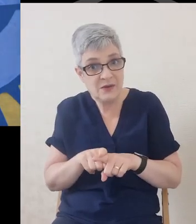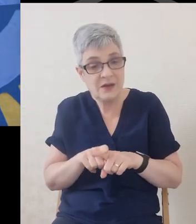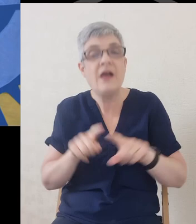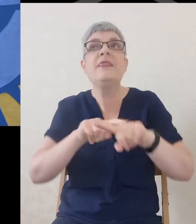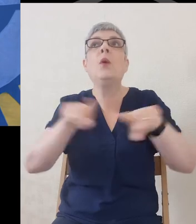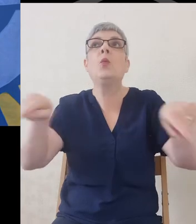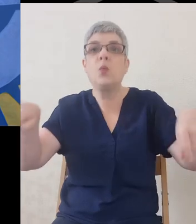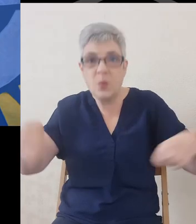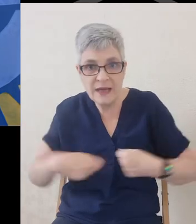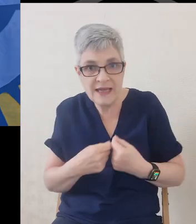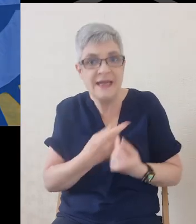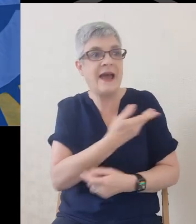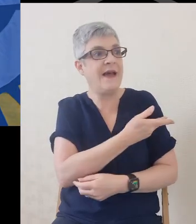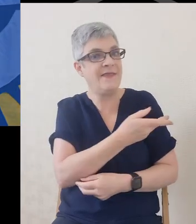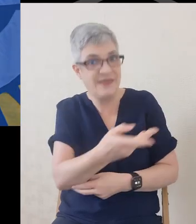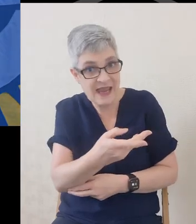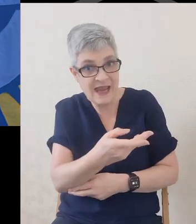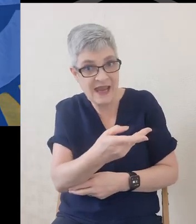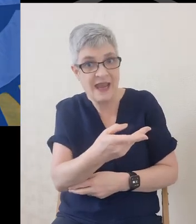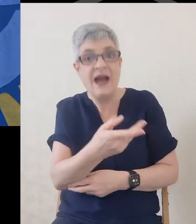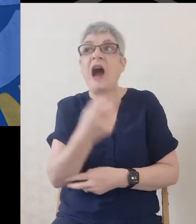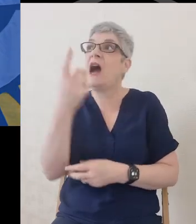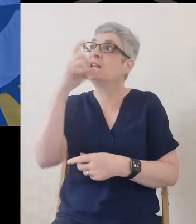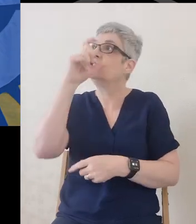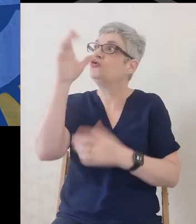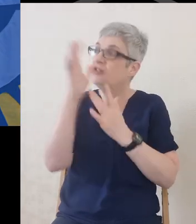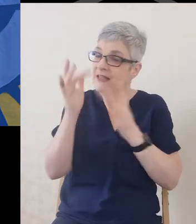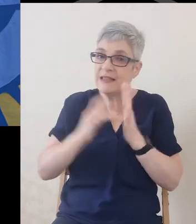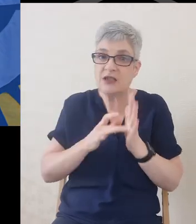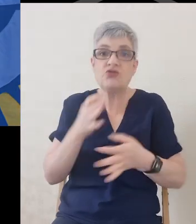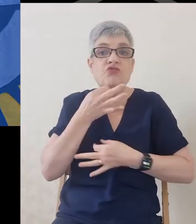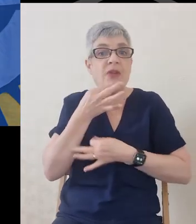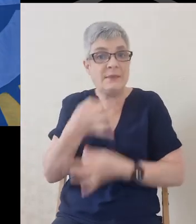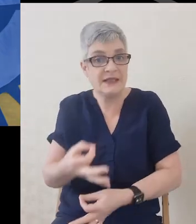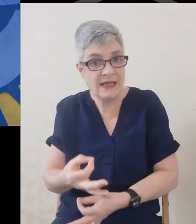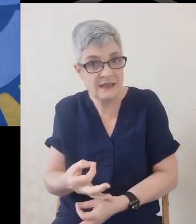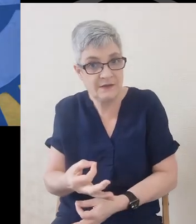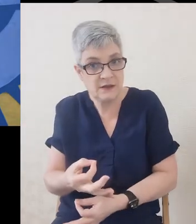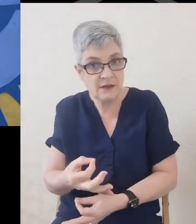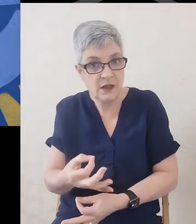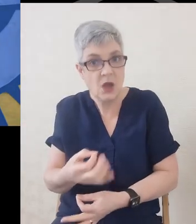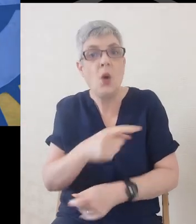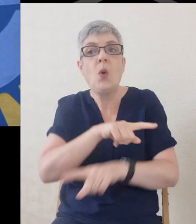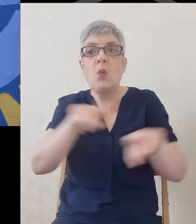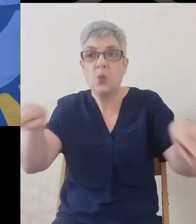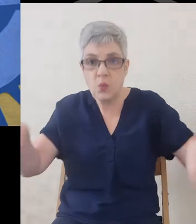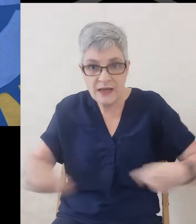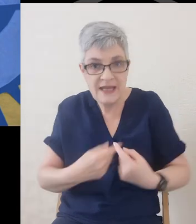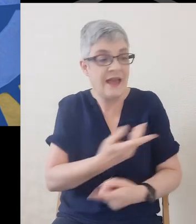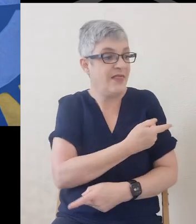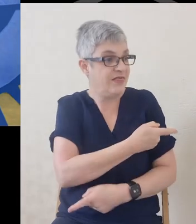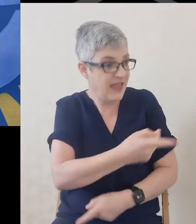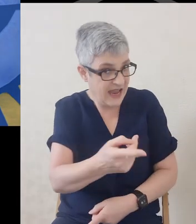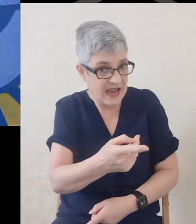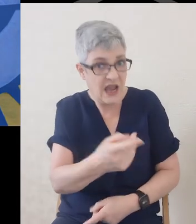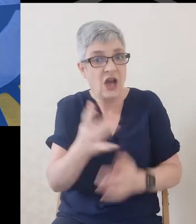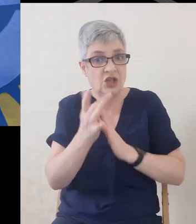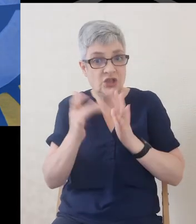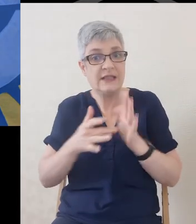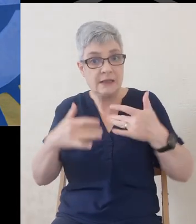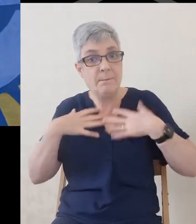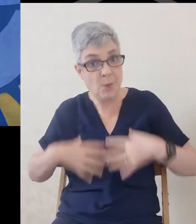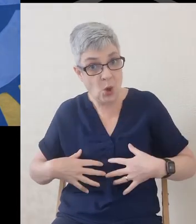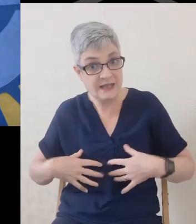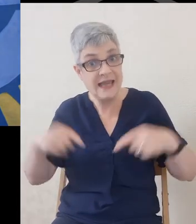that we are Jesus' representatives, that we are Jesus' body here on earth. And so as